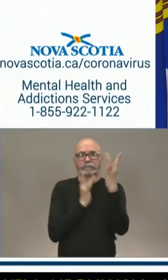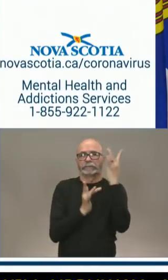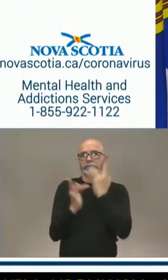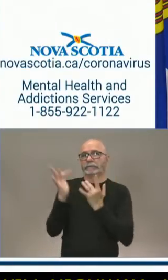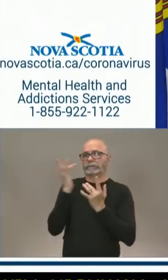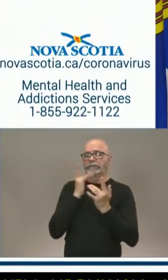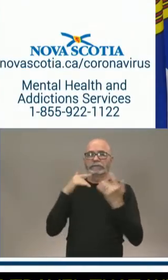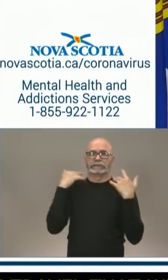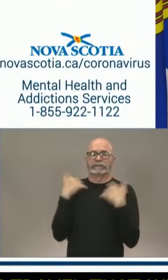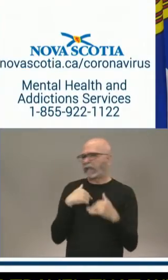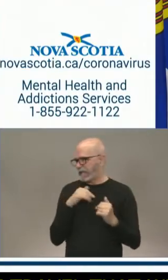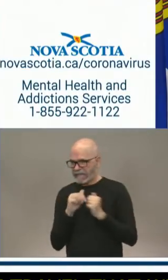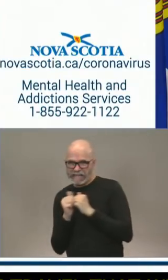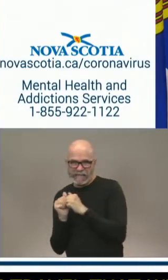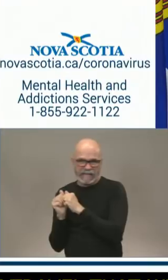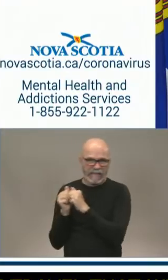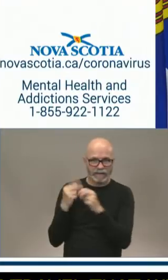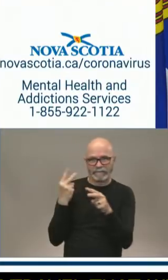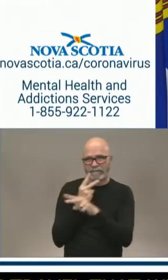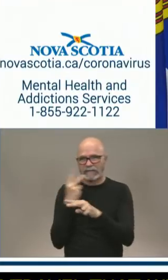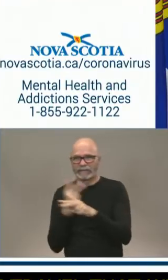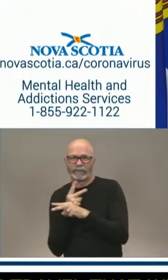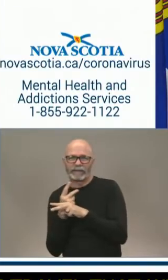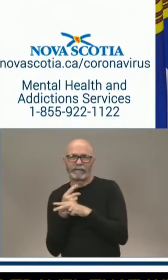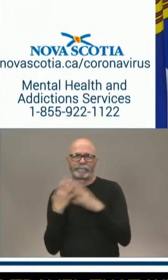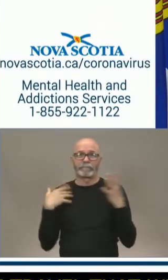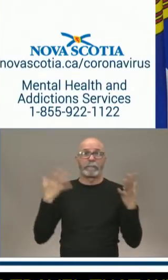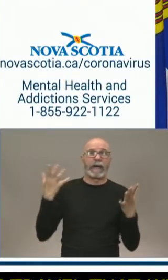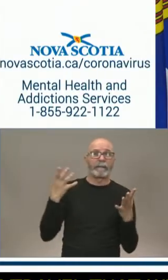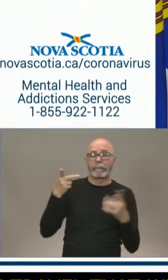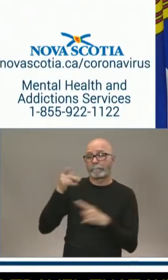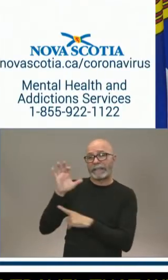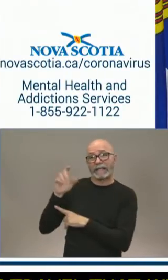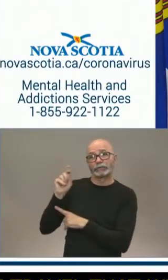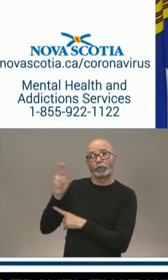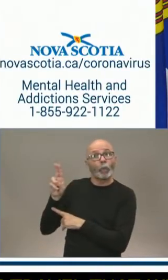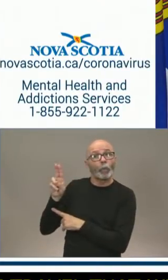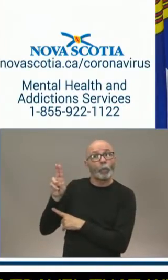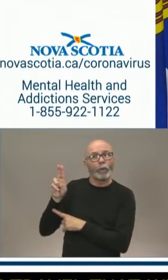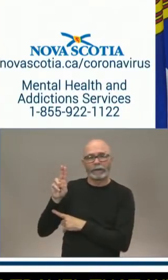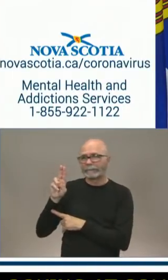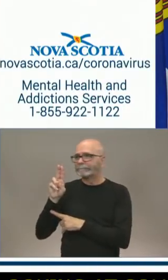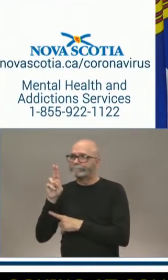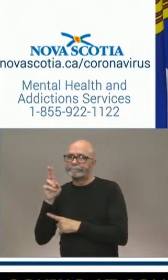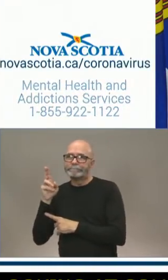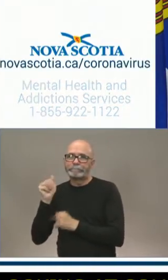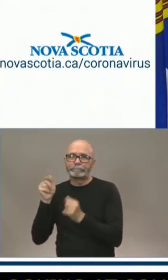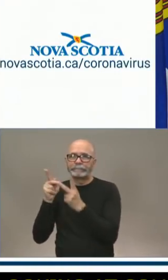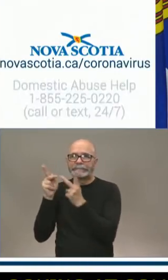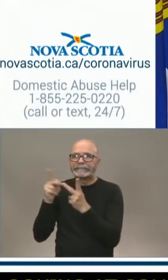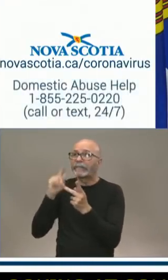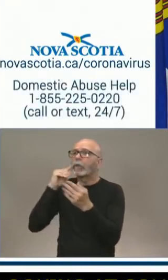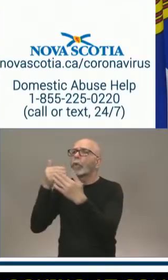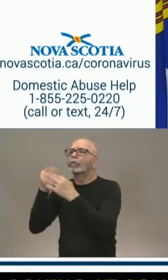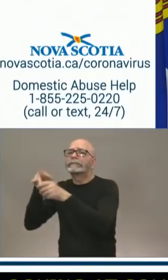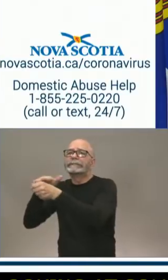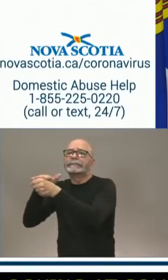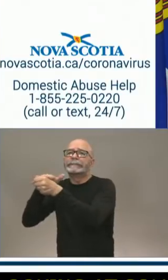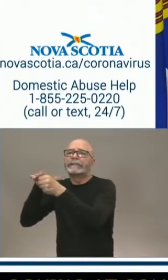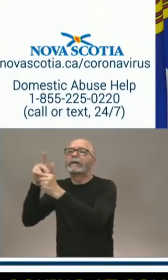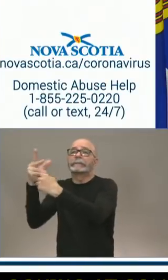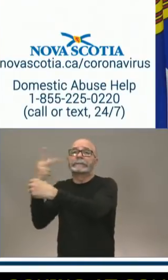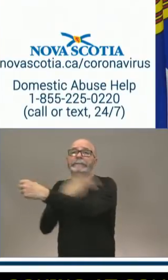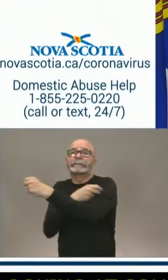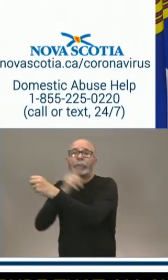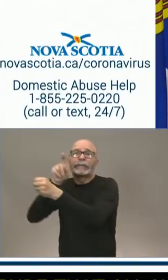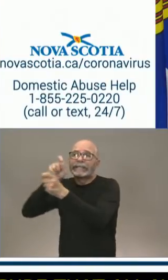all Nova Scotians, whether it's in the Pictou area or throughout every region in the province, has access to the vaccine as soon as possible. But